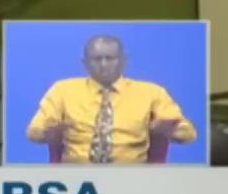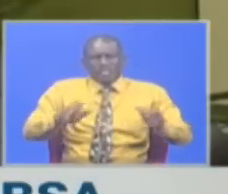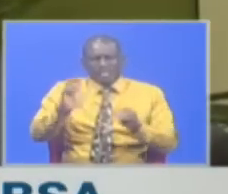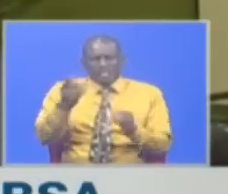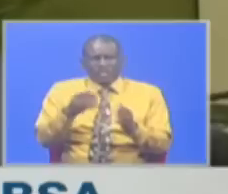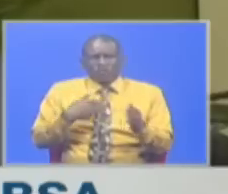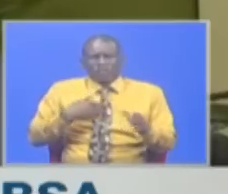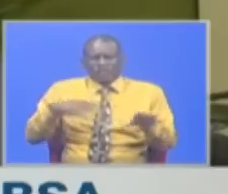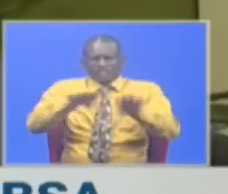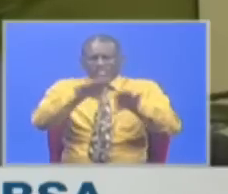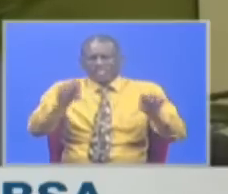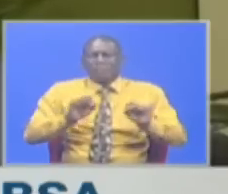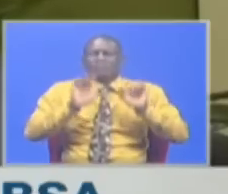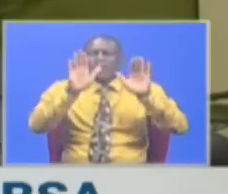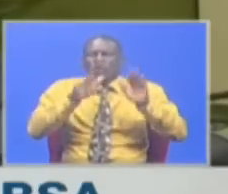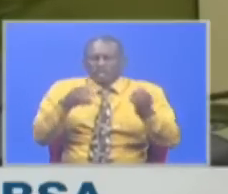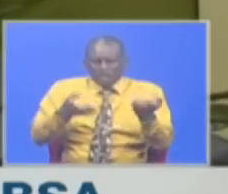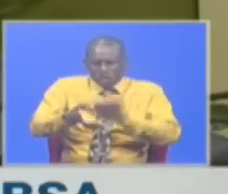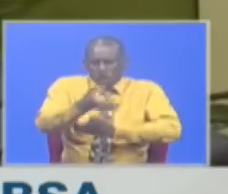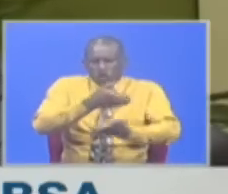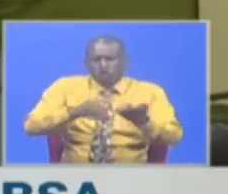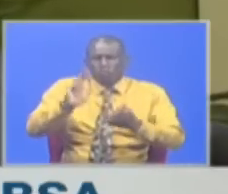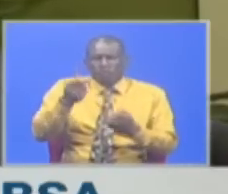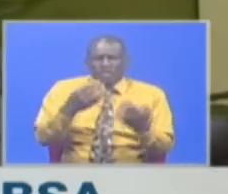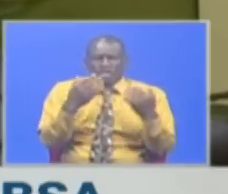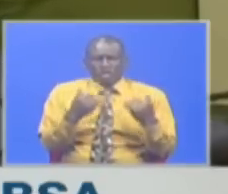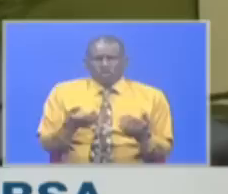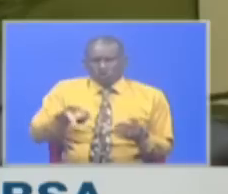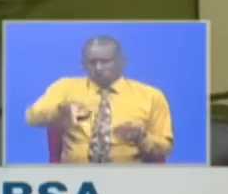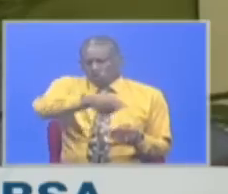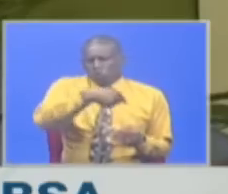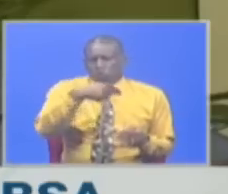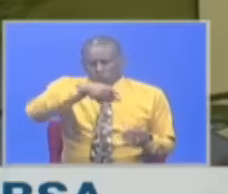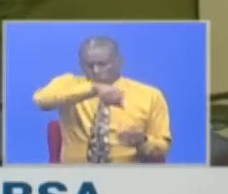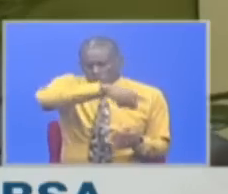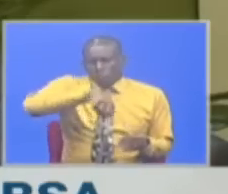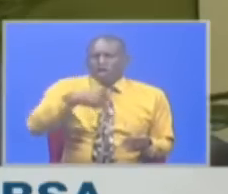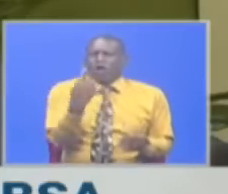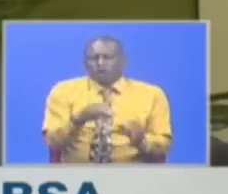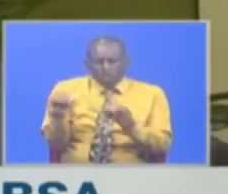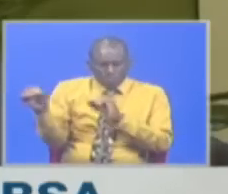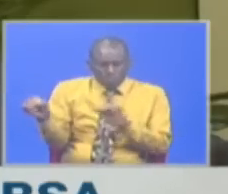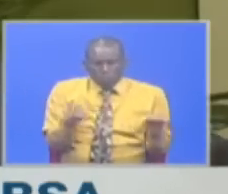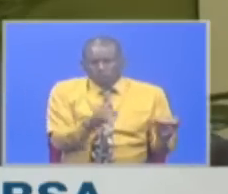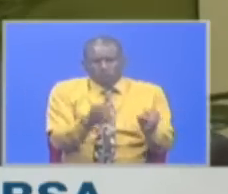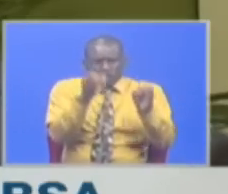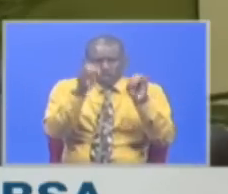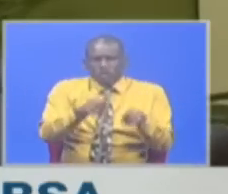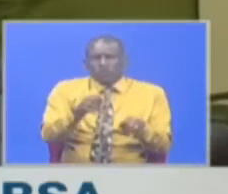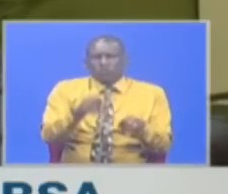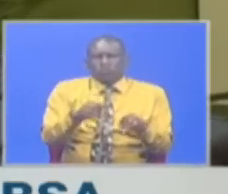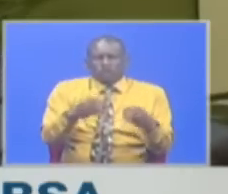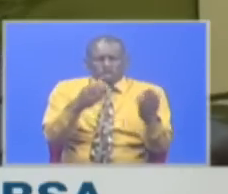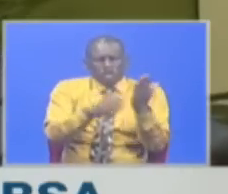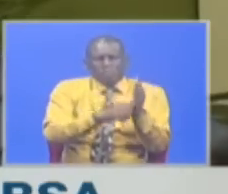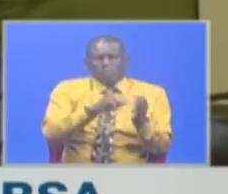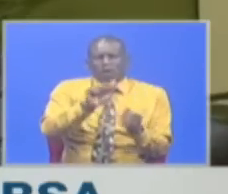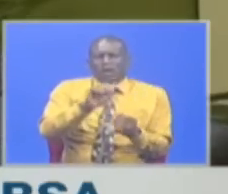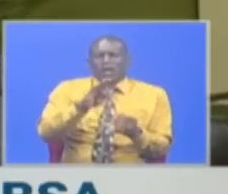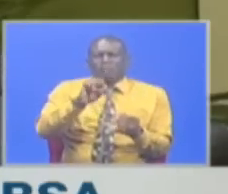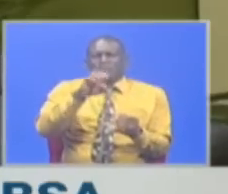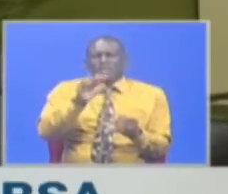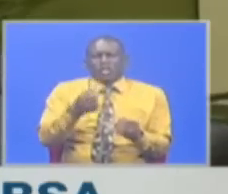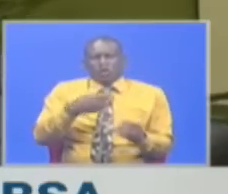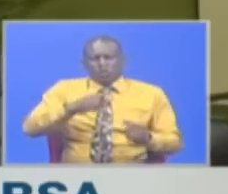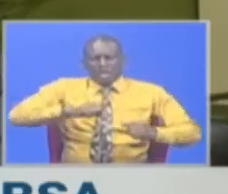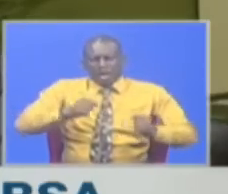economy. And I think now we're just moving, into this new transition of Absa, where we're proud to be an African